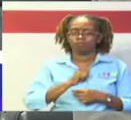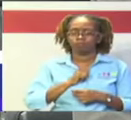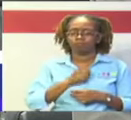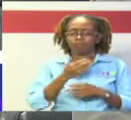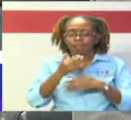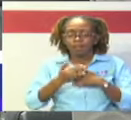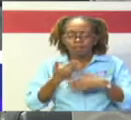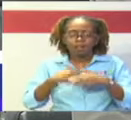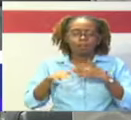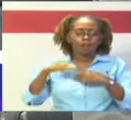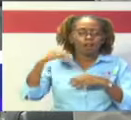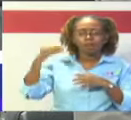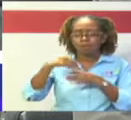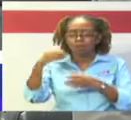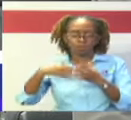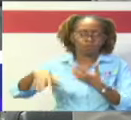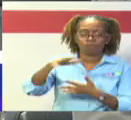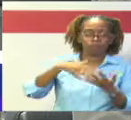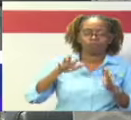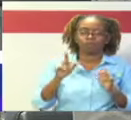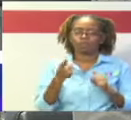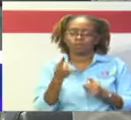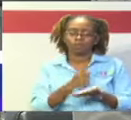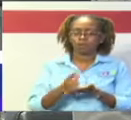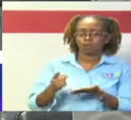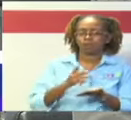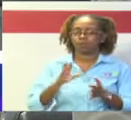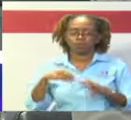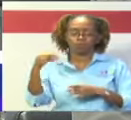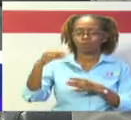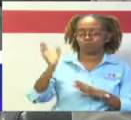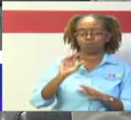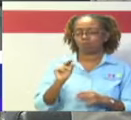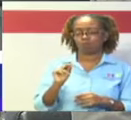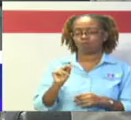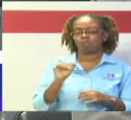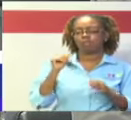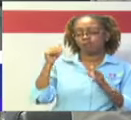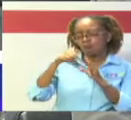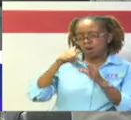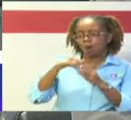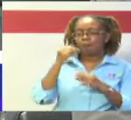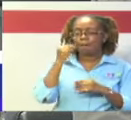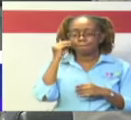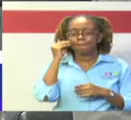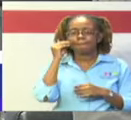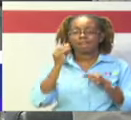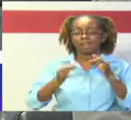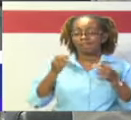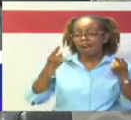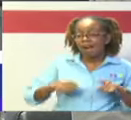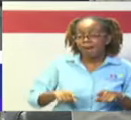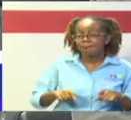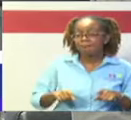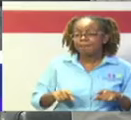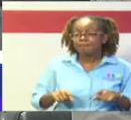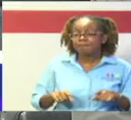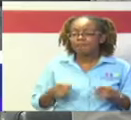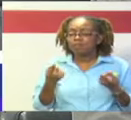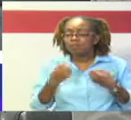possible in the first couple of weeks after coming back. If at all any symptoms of respiratory illness show up after you've